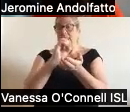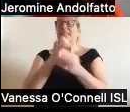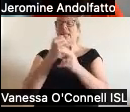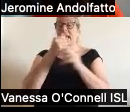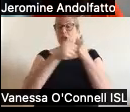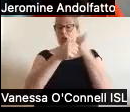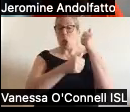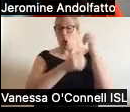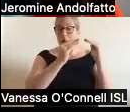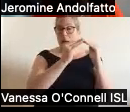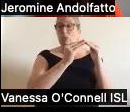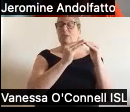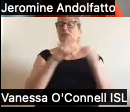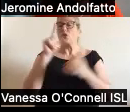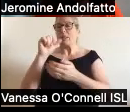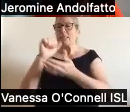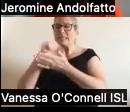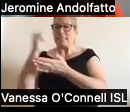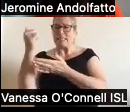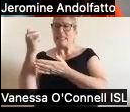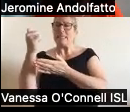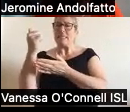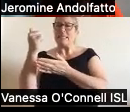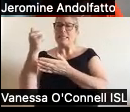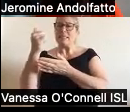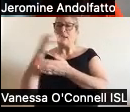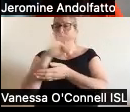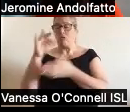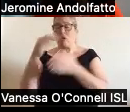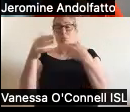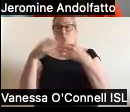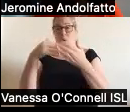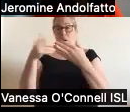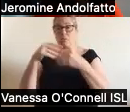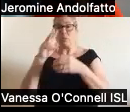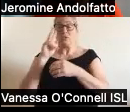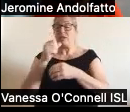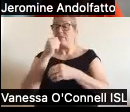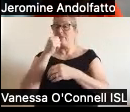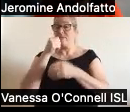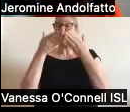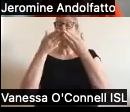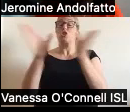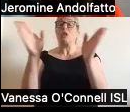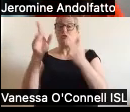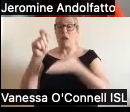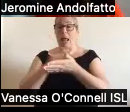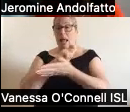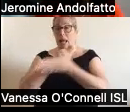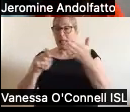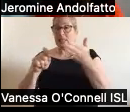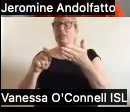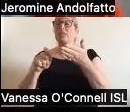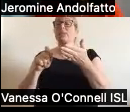in 2016, which is from what we saw, the first general election in which quota were implemented,